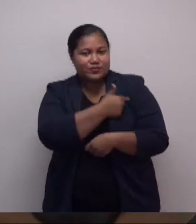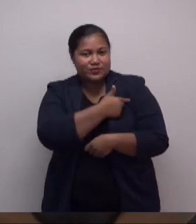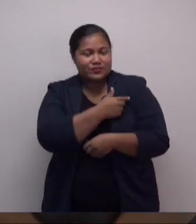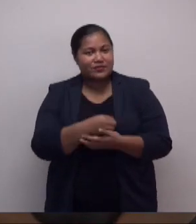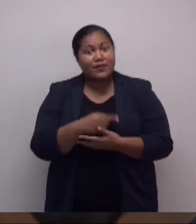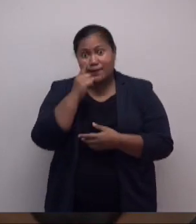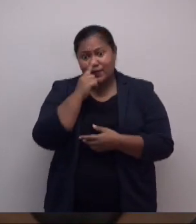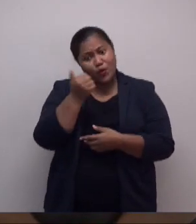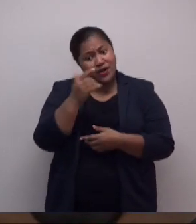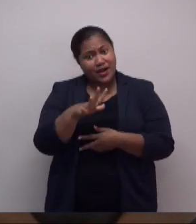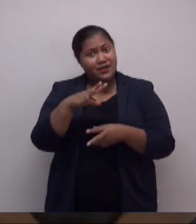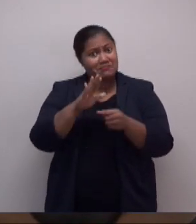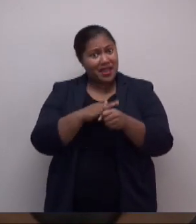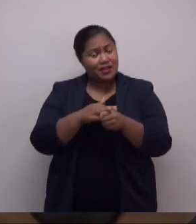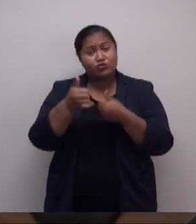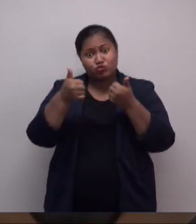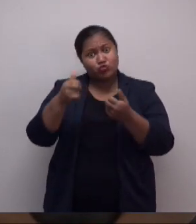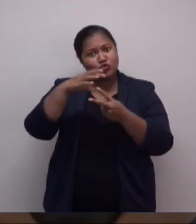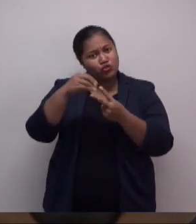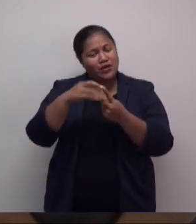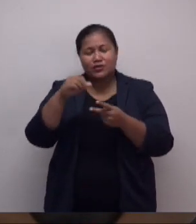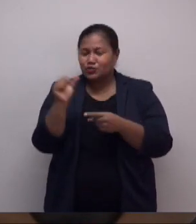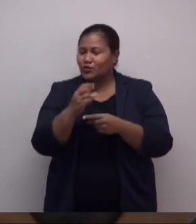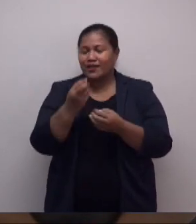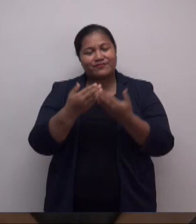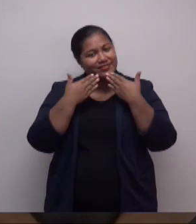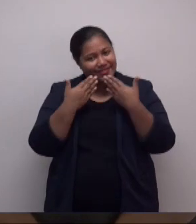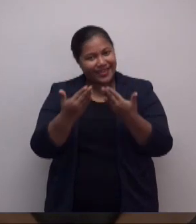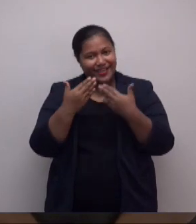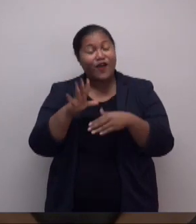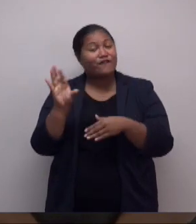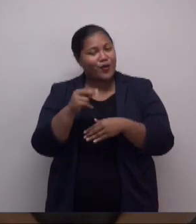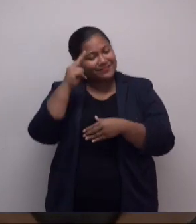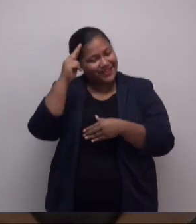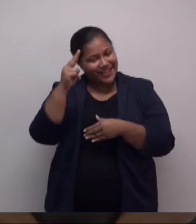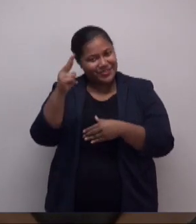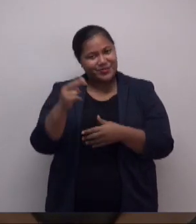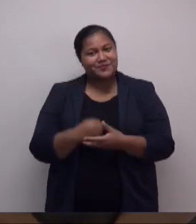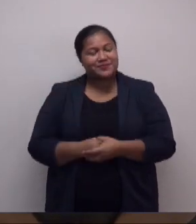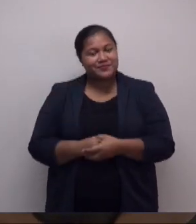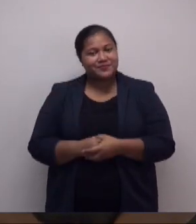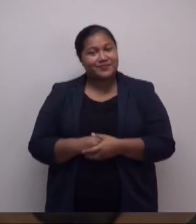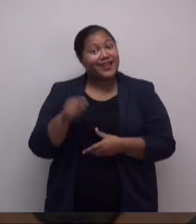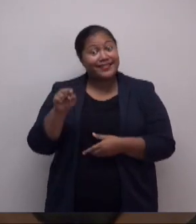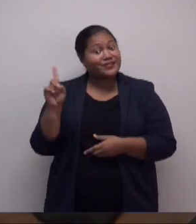that good choice deserve a thank you from their nation. That's what we're here to